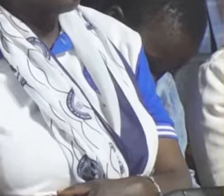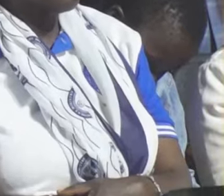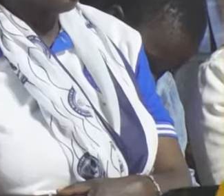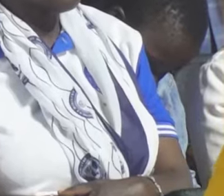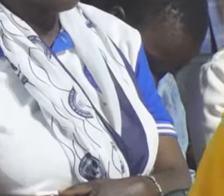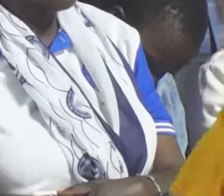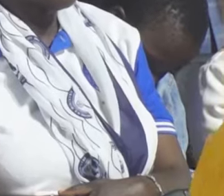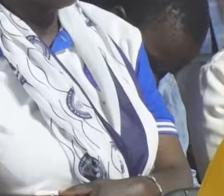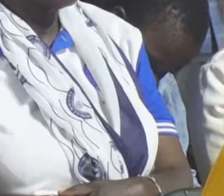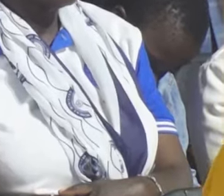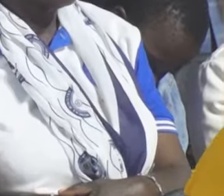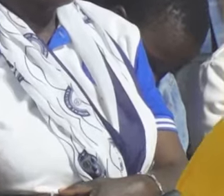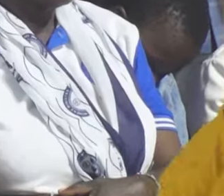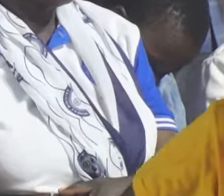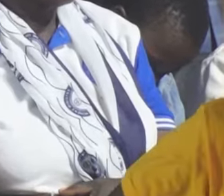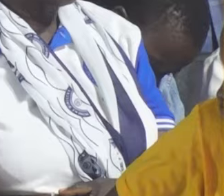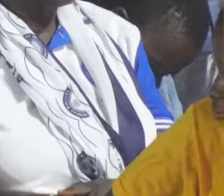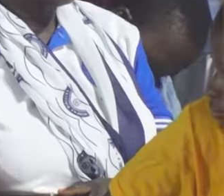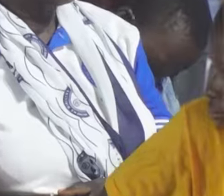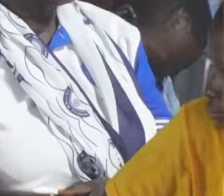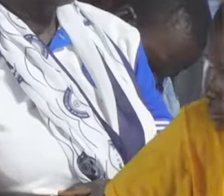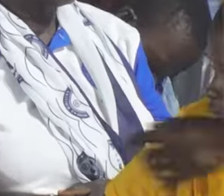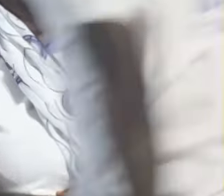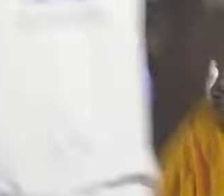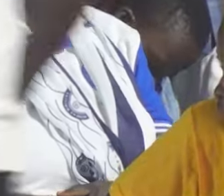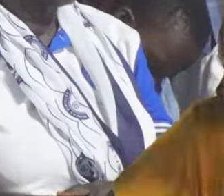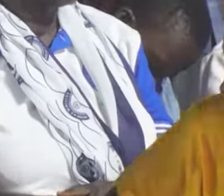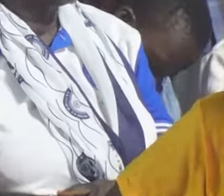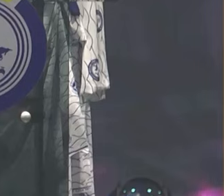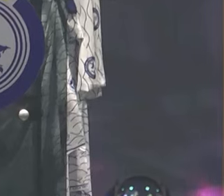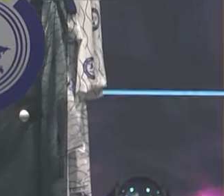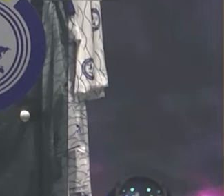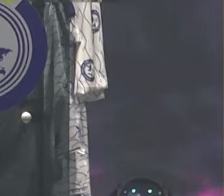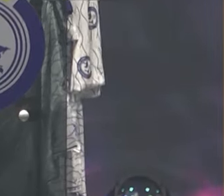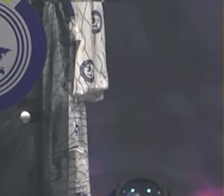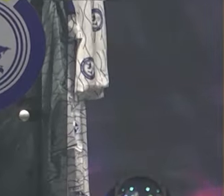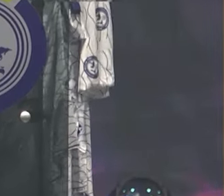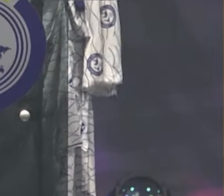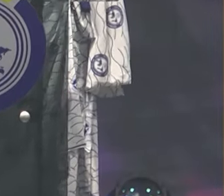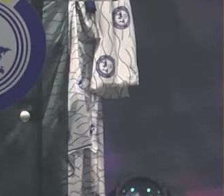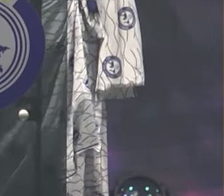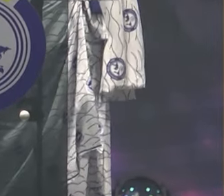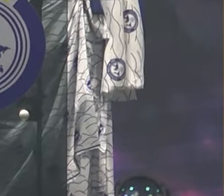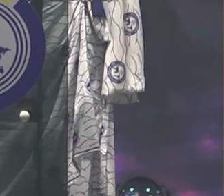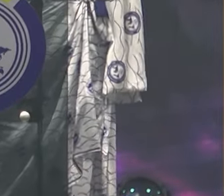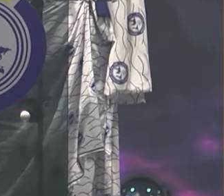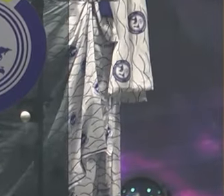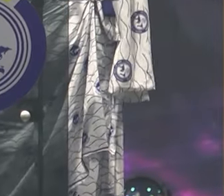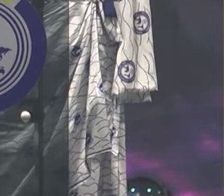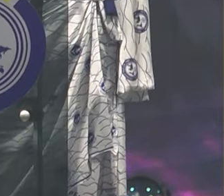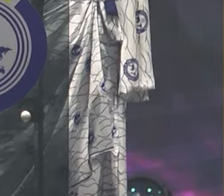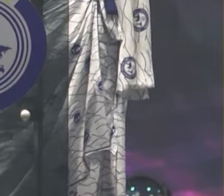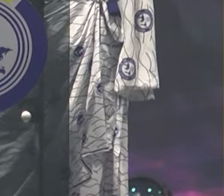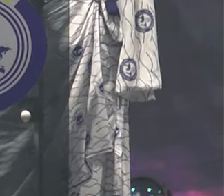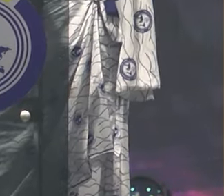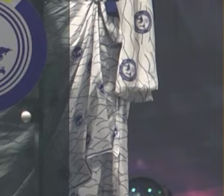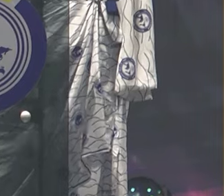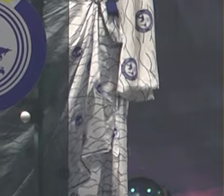enimu dunson. Enimu dunkron. Dunkron. Corinthians 4, Mama, a tosso